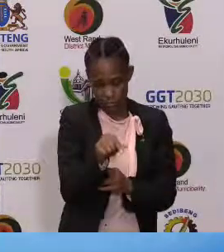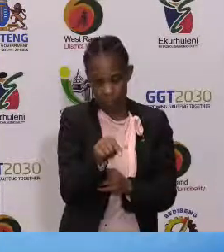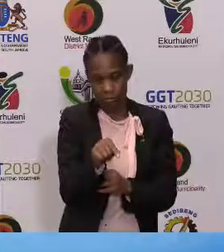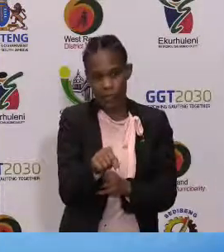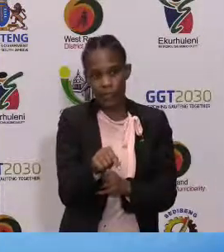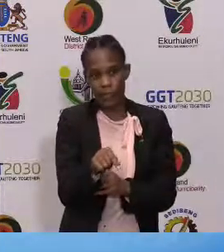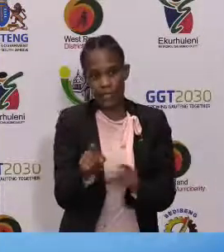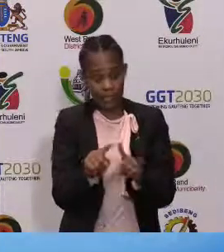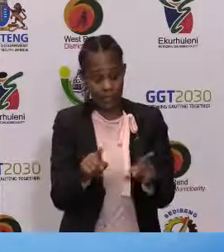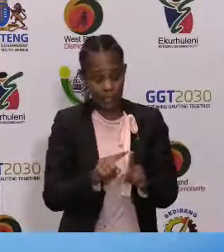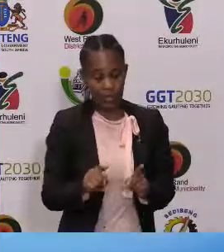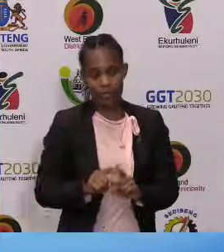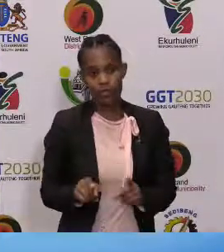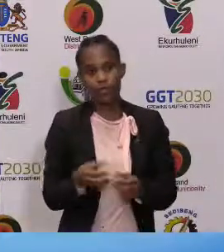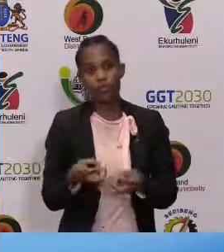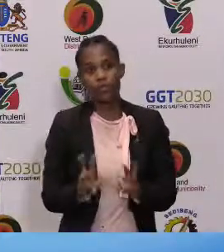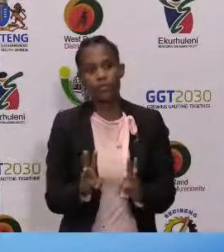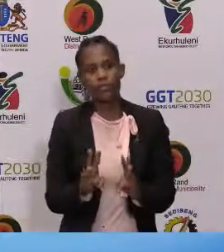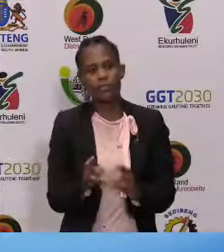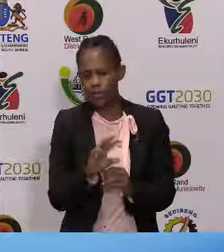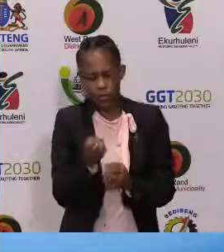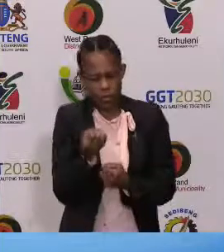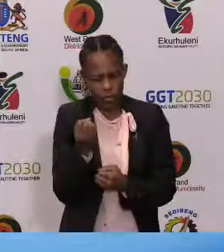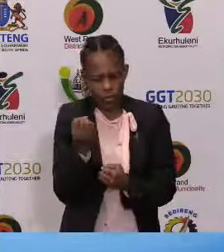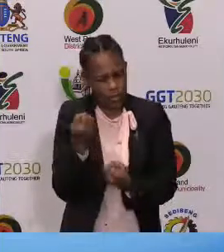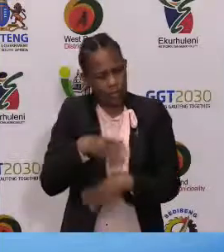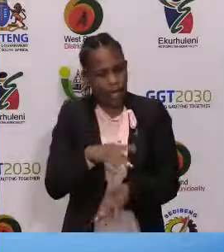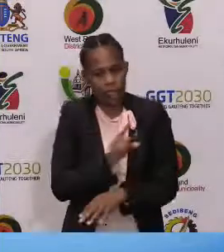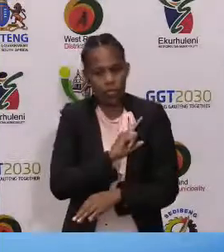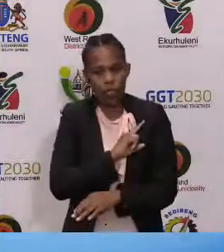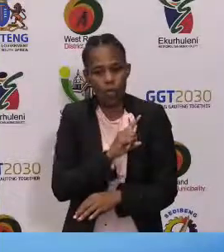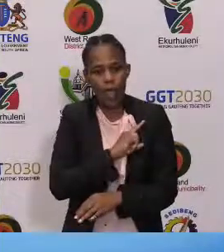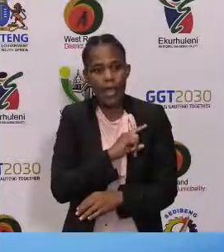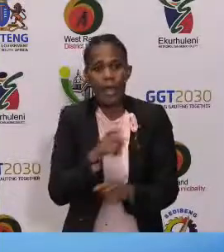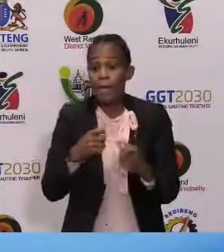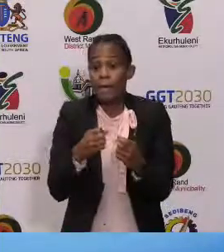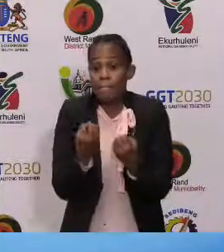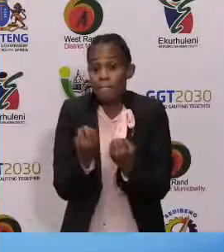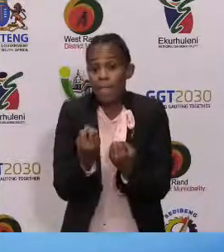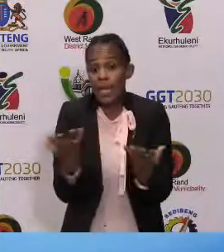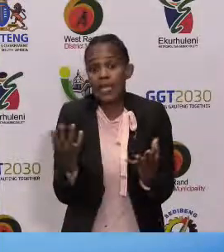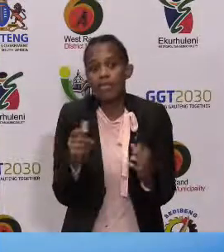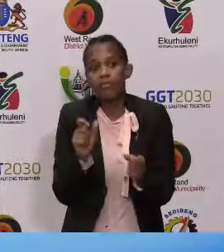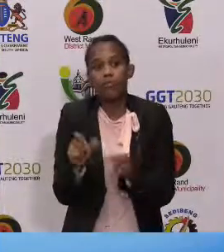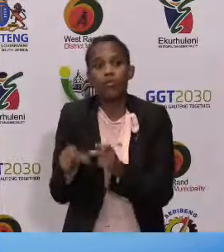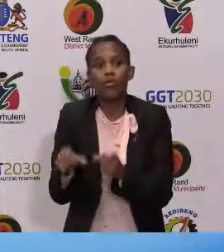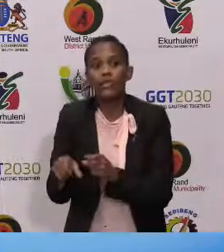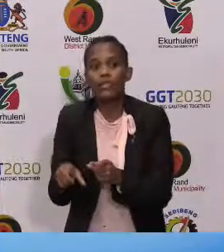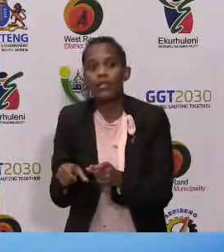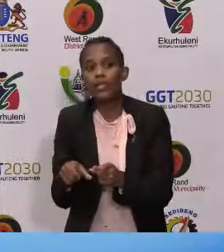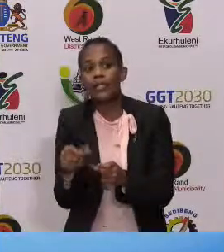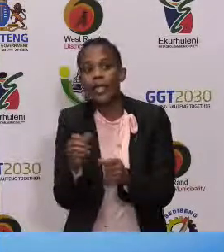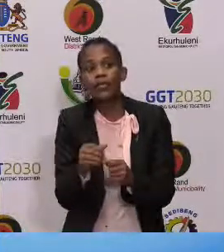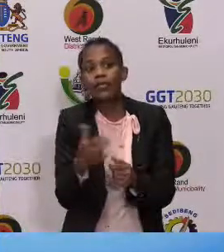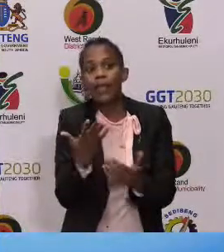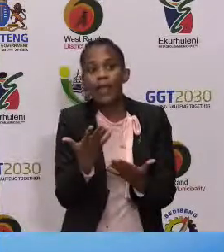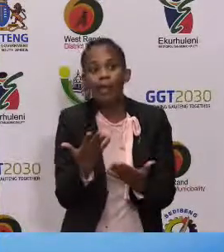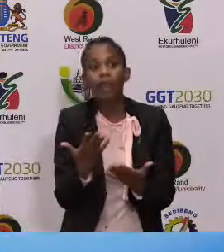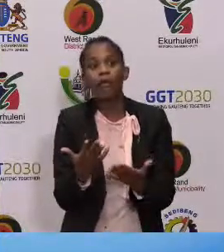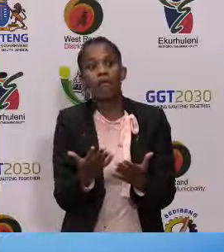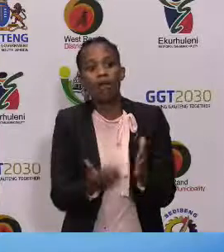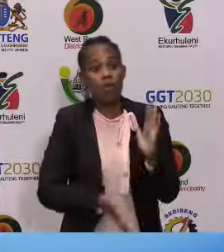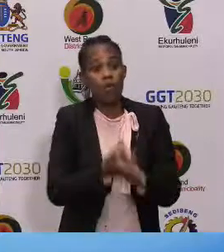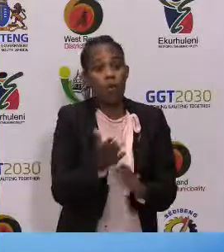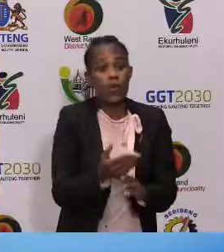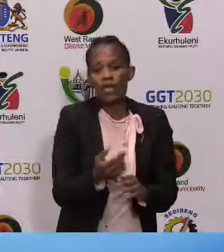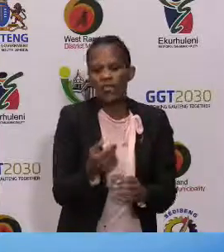difference. And that doesn't come as a surprise, because the majority of these additional infections that have taken place are people that were asymptomatic or had very